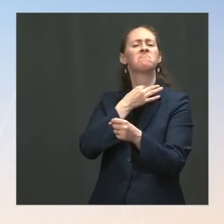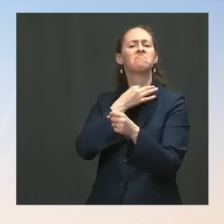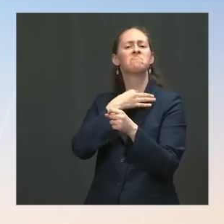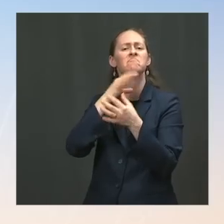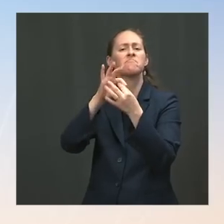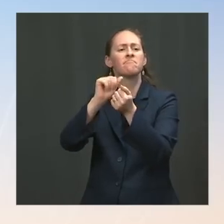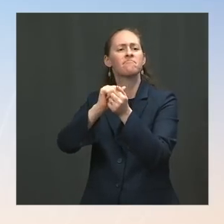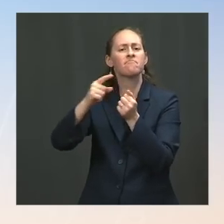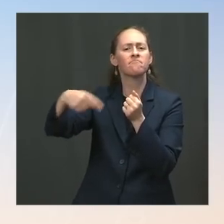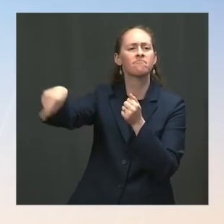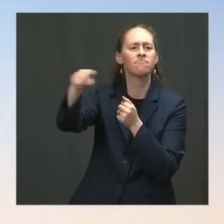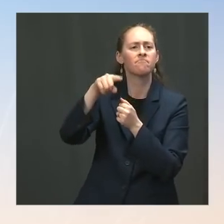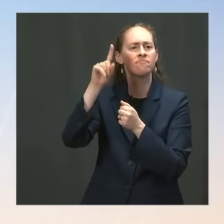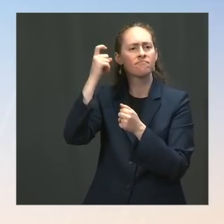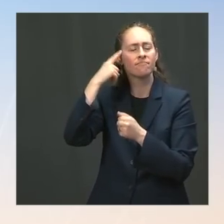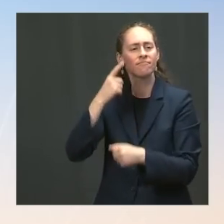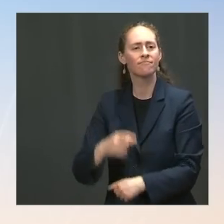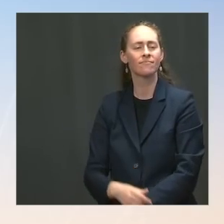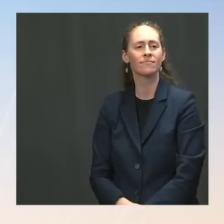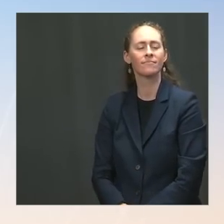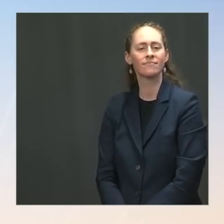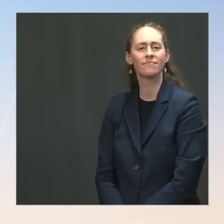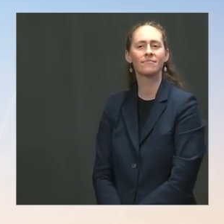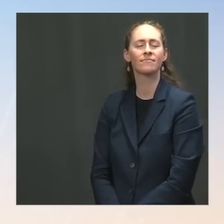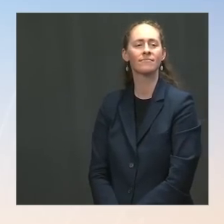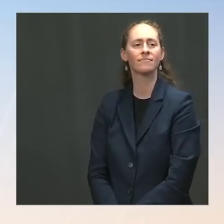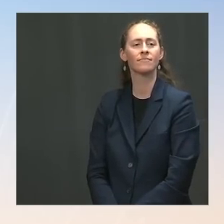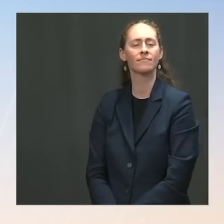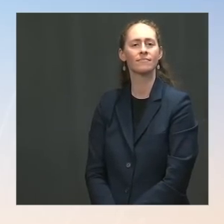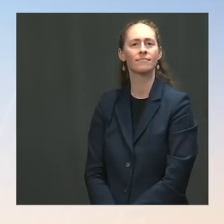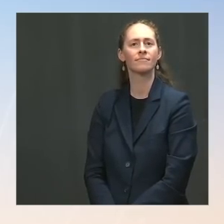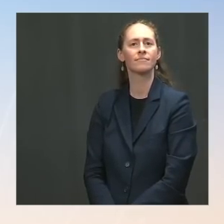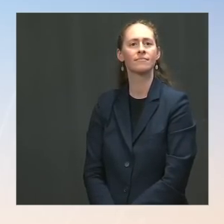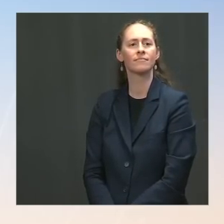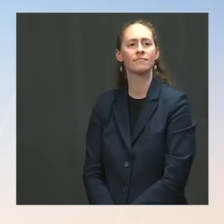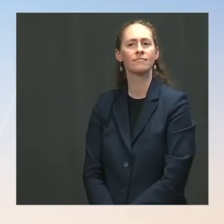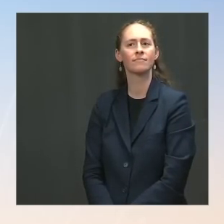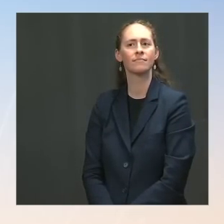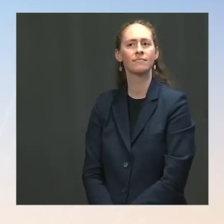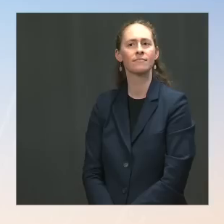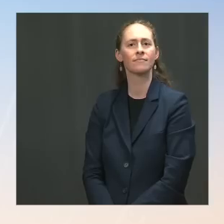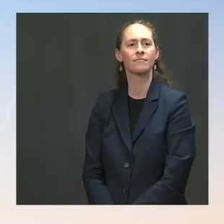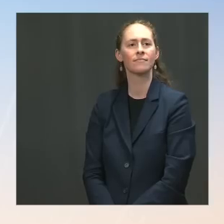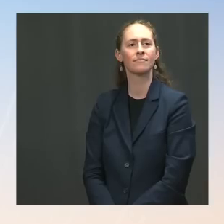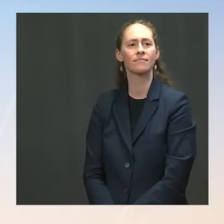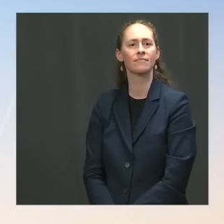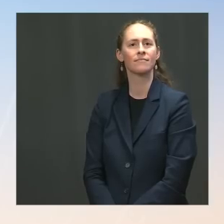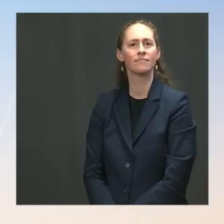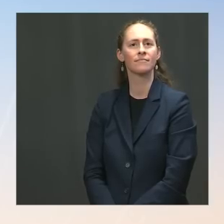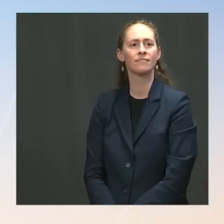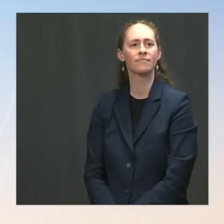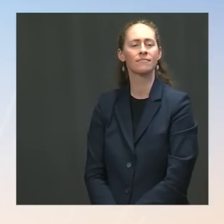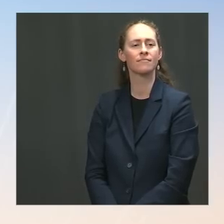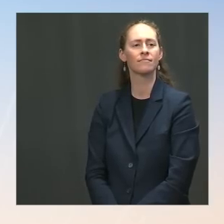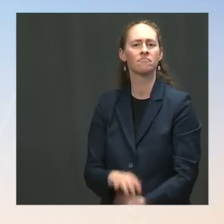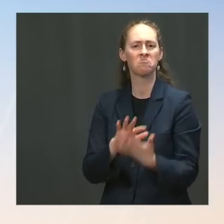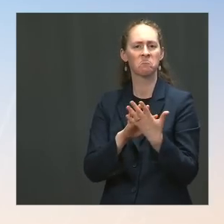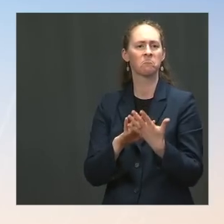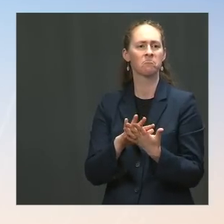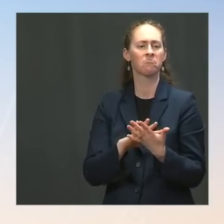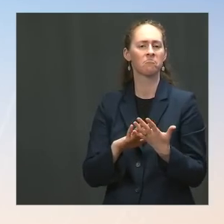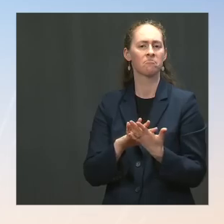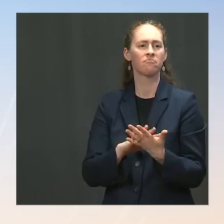He has also said that the White House has passed objections to this legislation amounts to disinformation. So what is the administration's response to